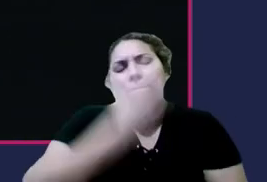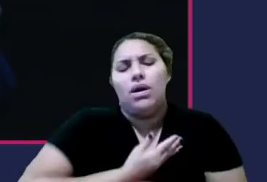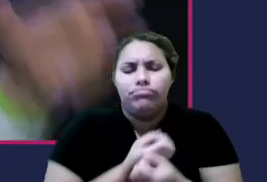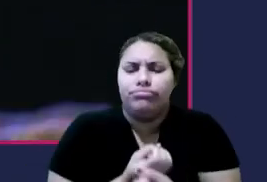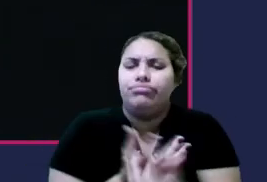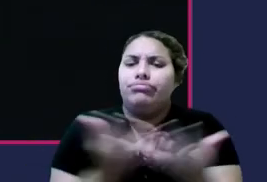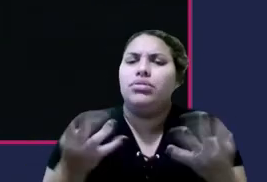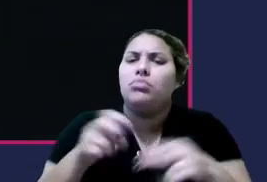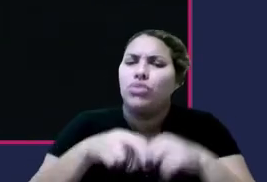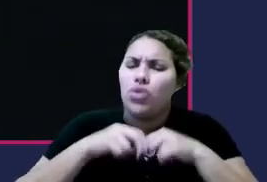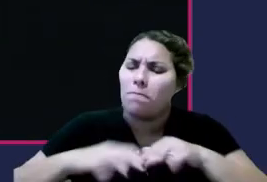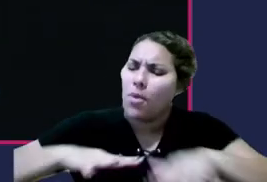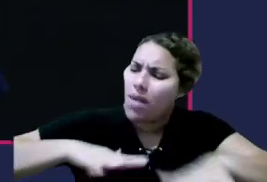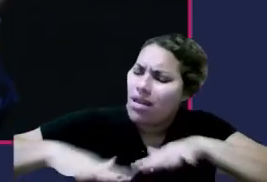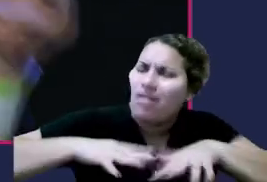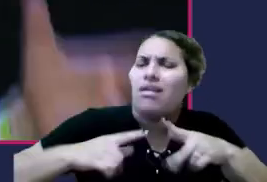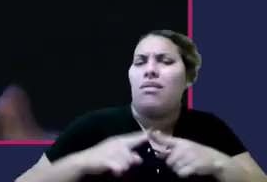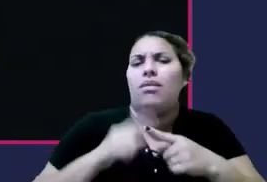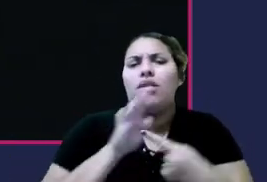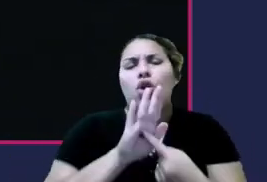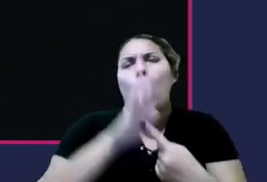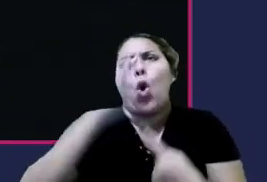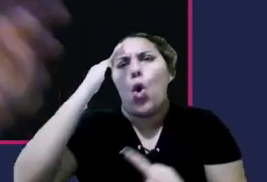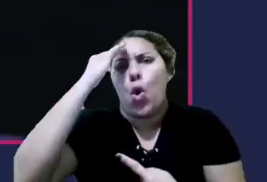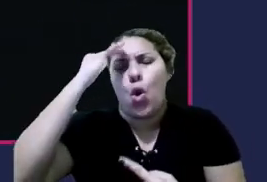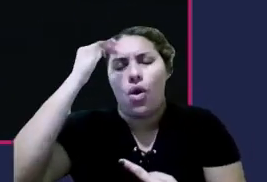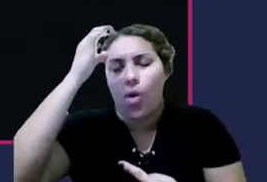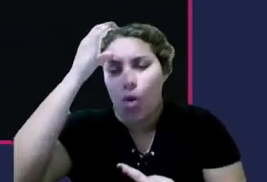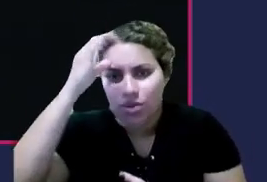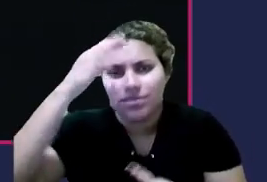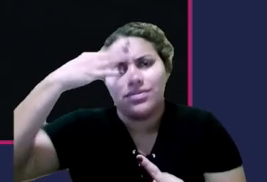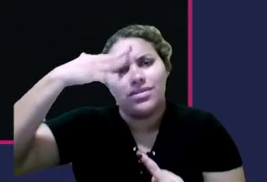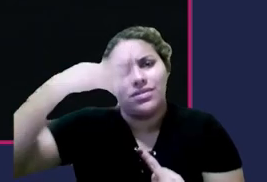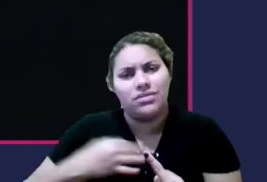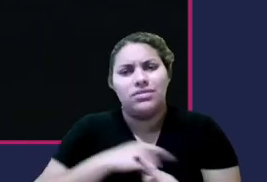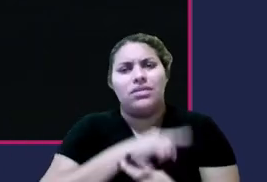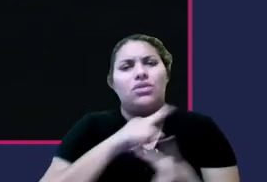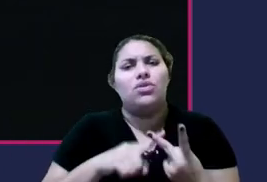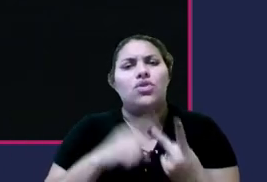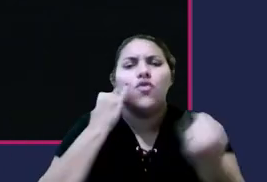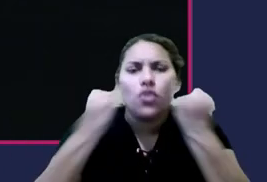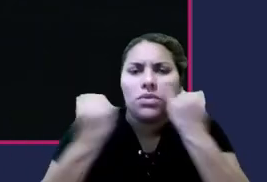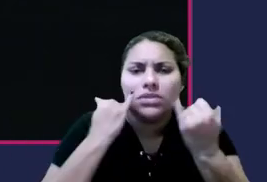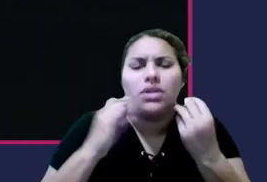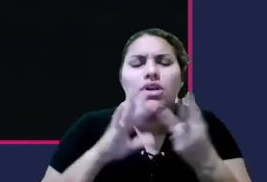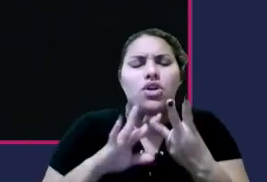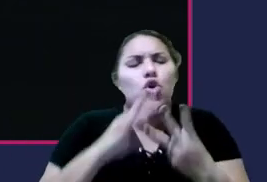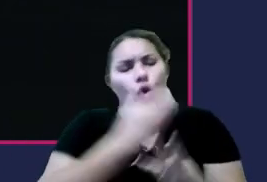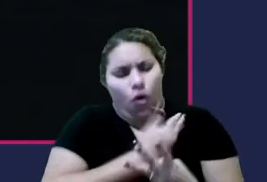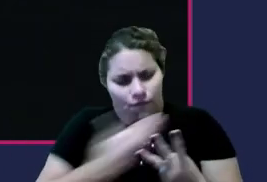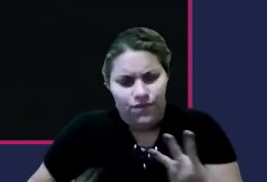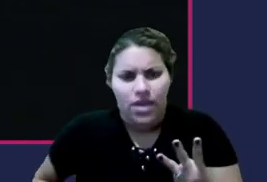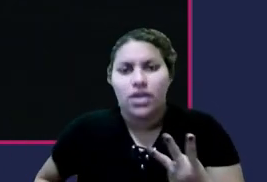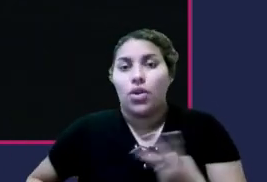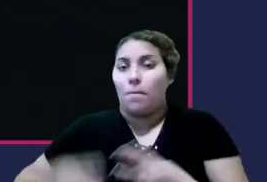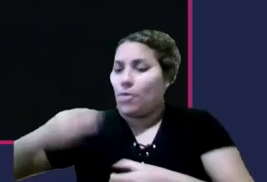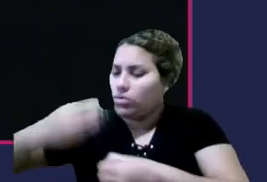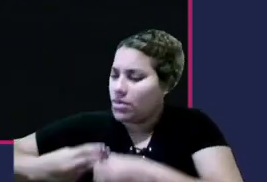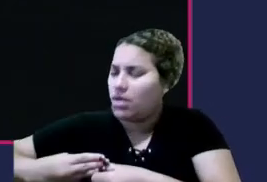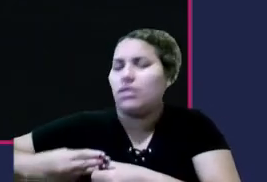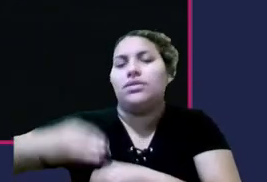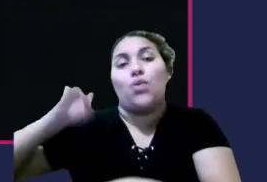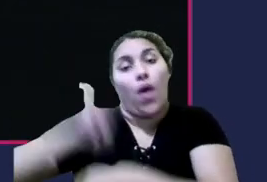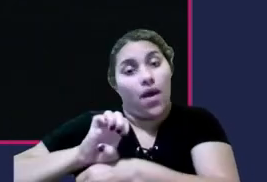we put together the treatment that we have available, and I mean us from the Congress, government,